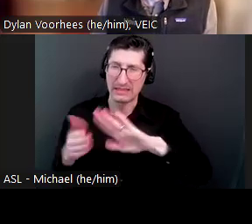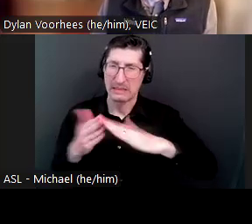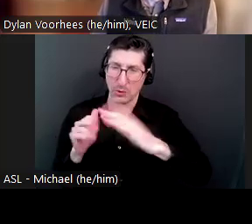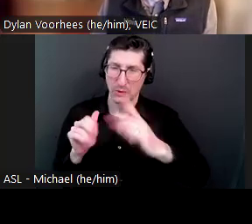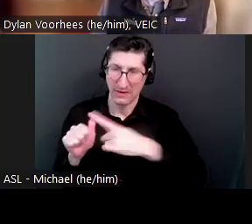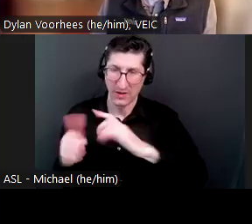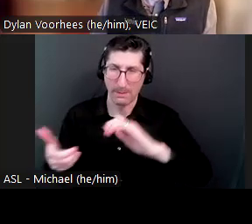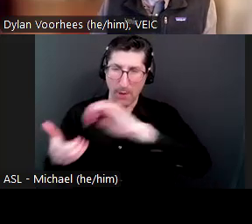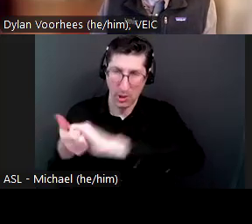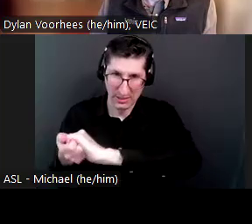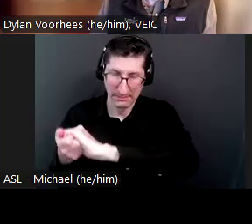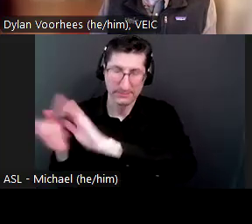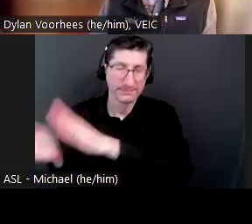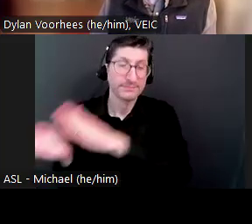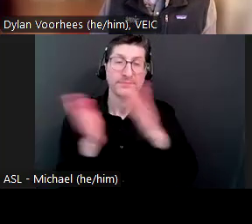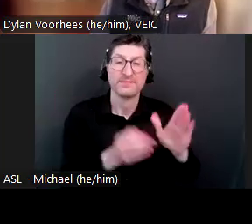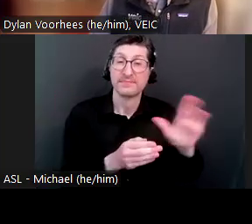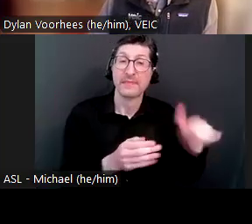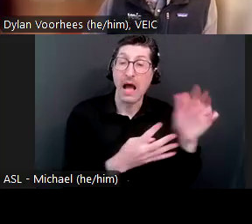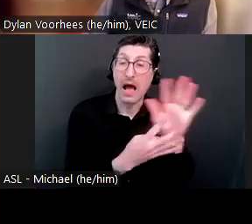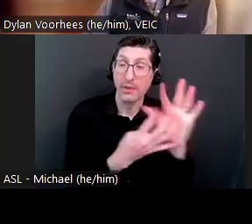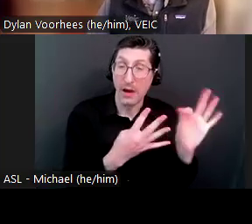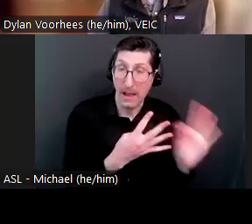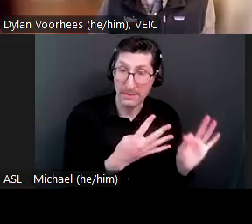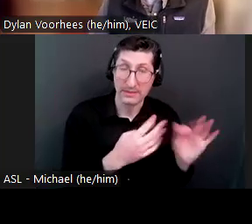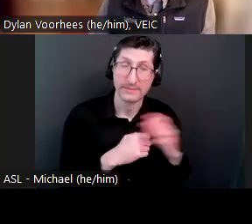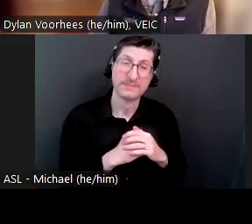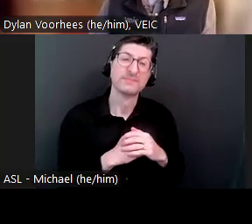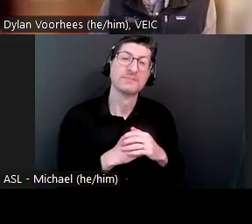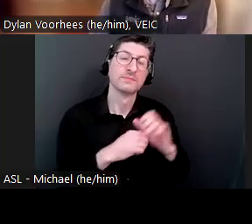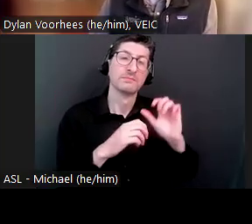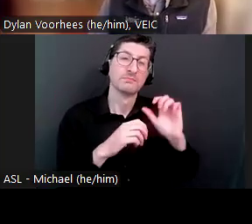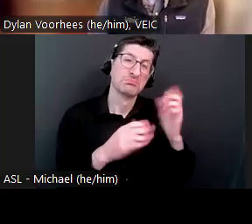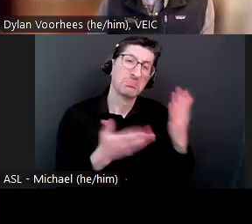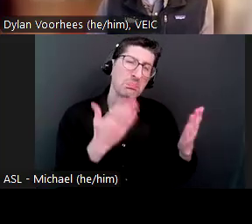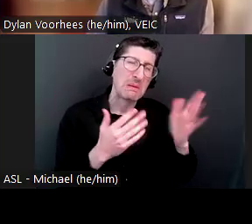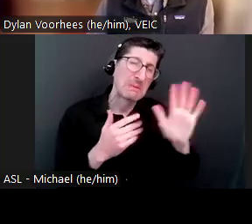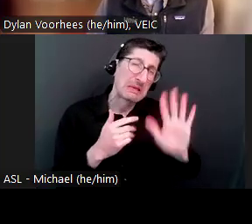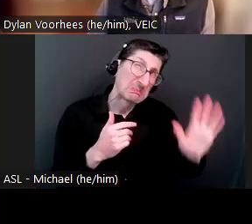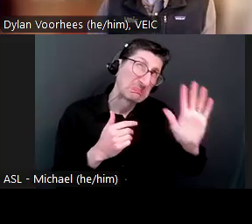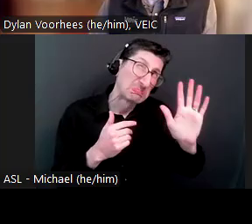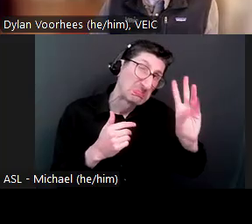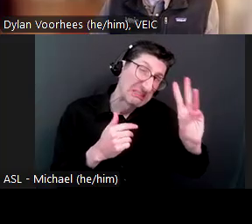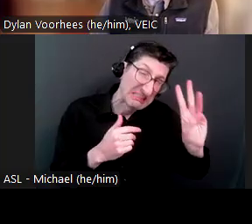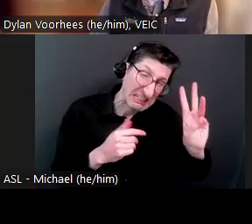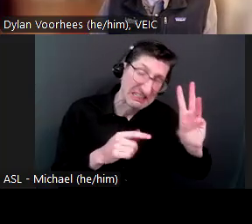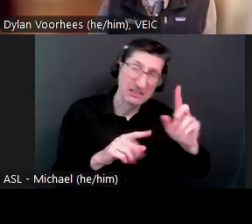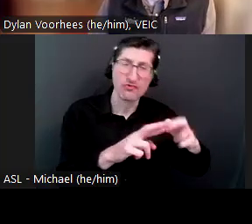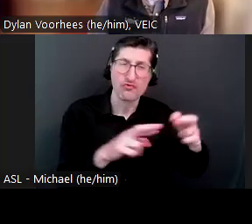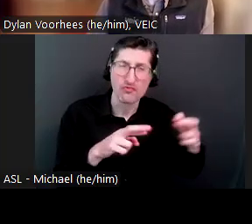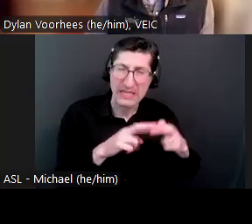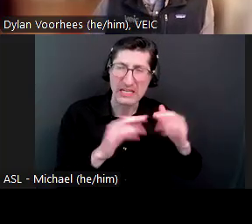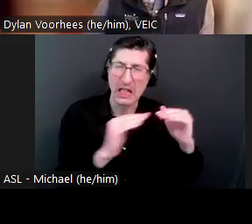An alternative approach would be to establish perhaps around 6 regional equity hubs that